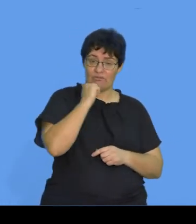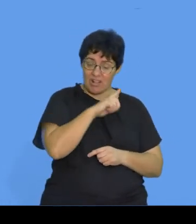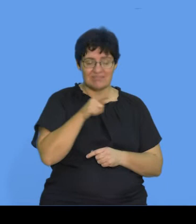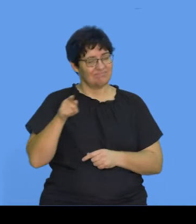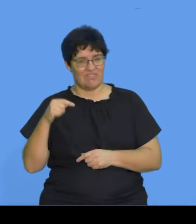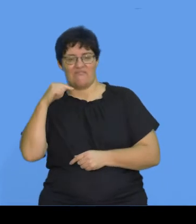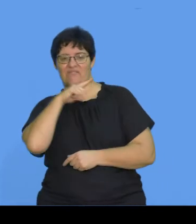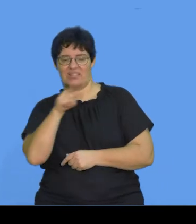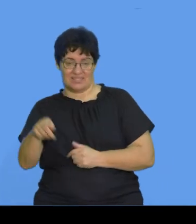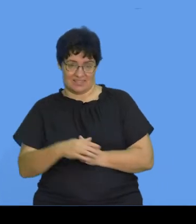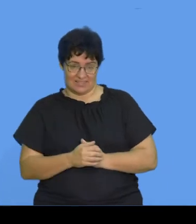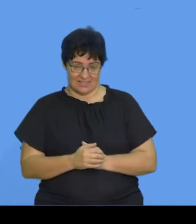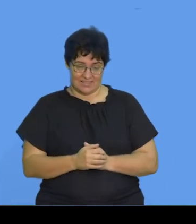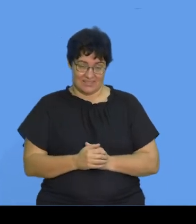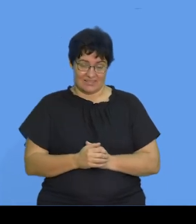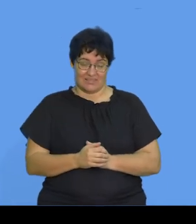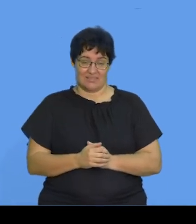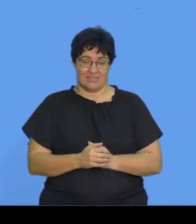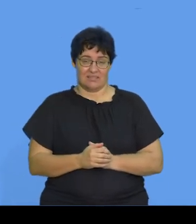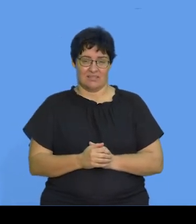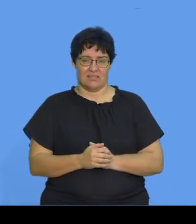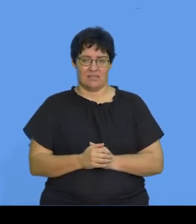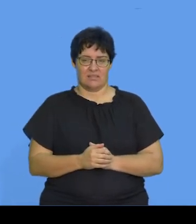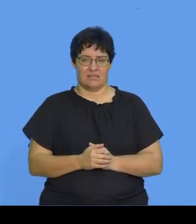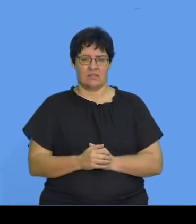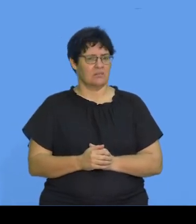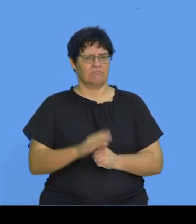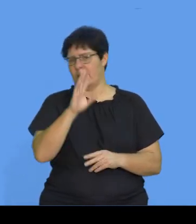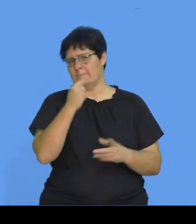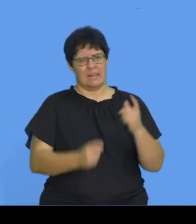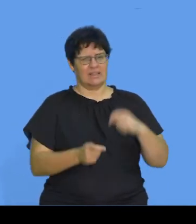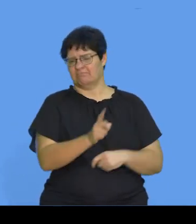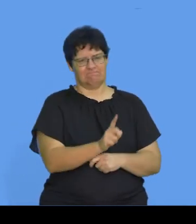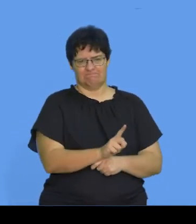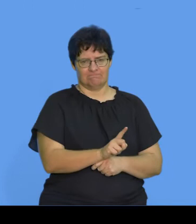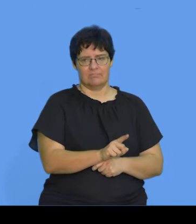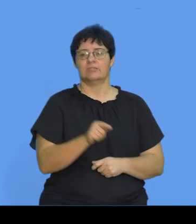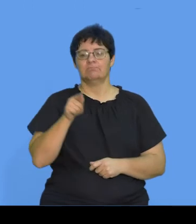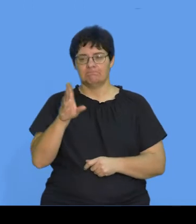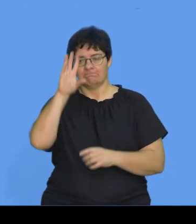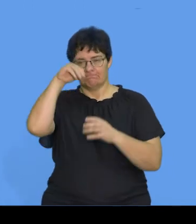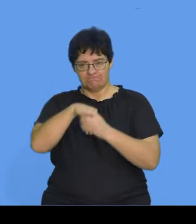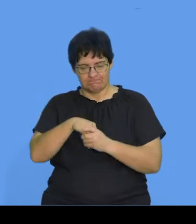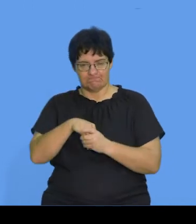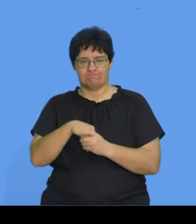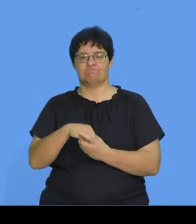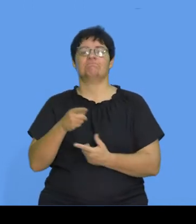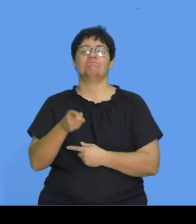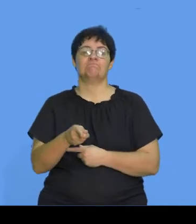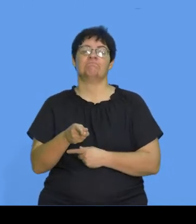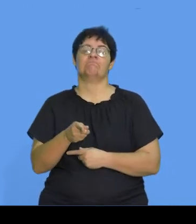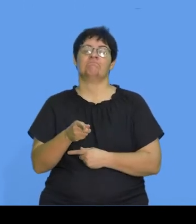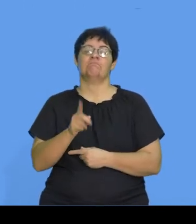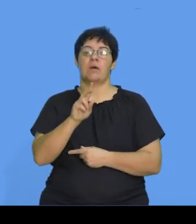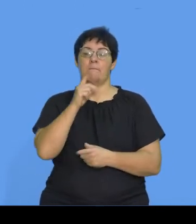or is it false? It is false, right? Milk is wrong. What